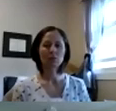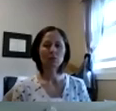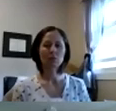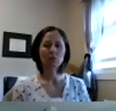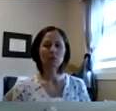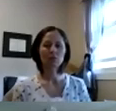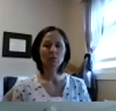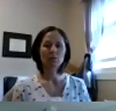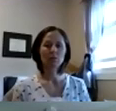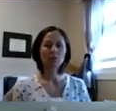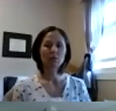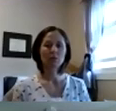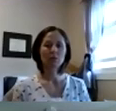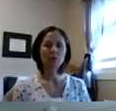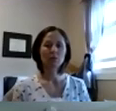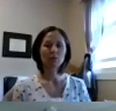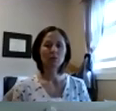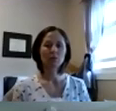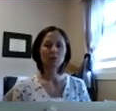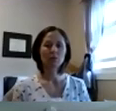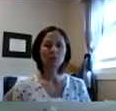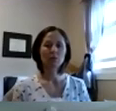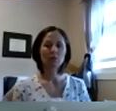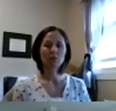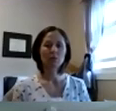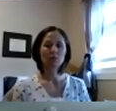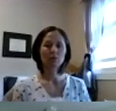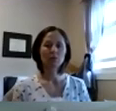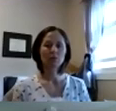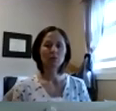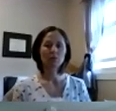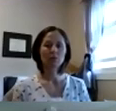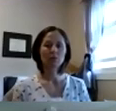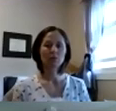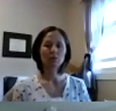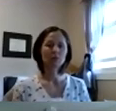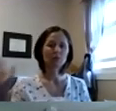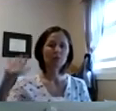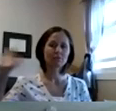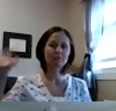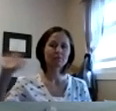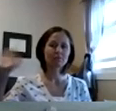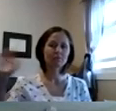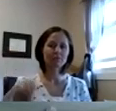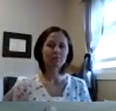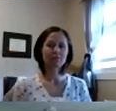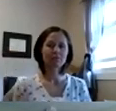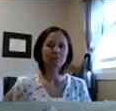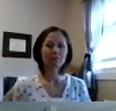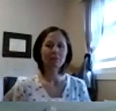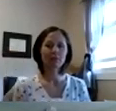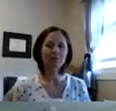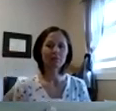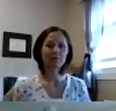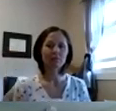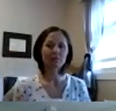Communities residency program. Kate Vandell has been with the South Dakota Arts Council now